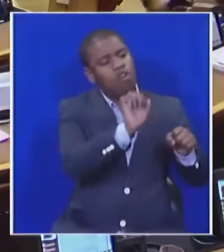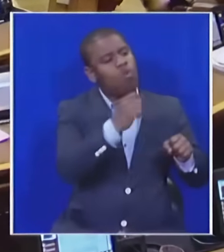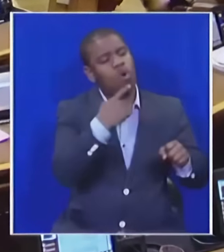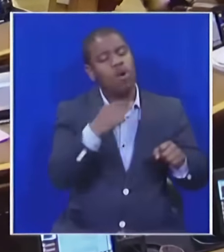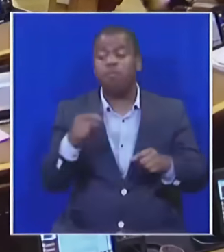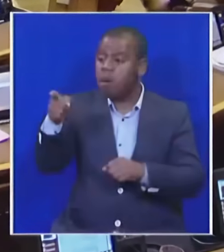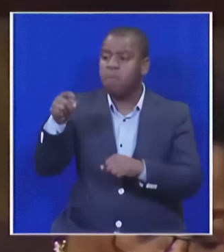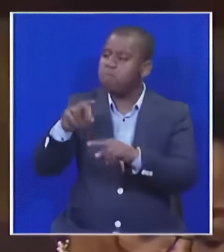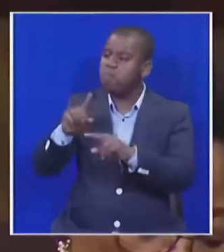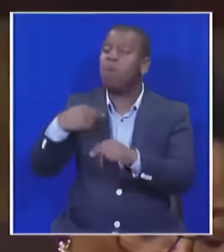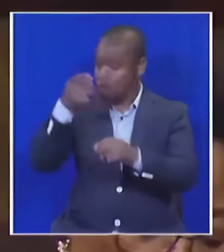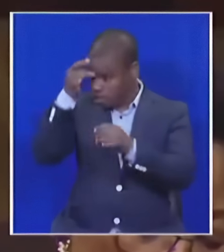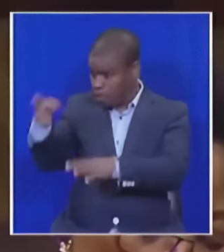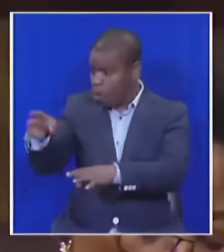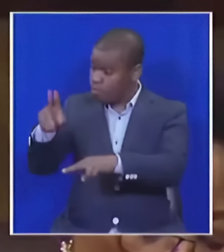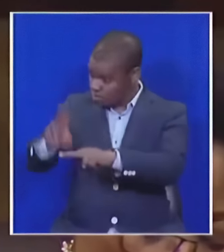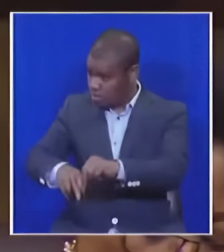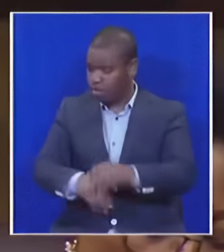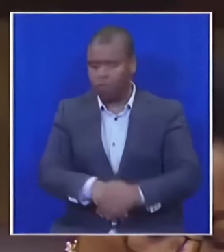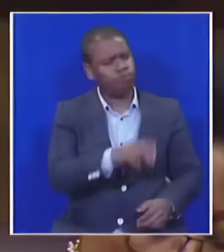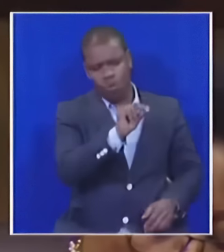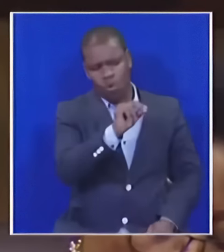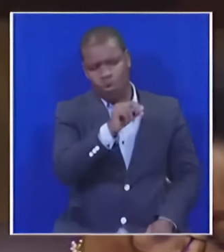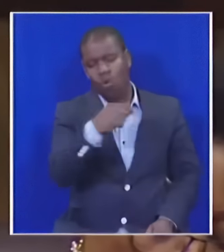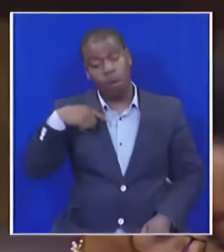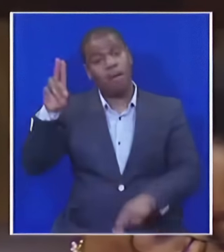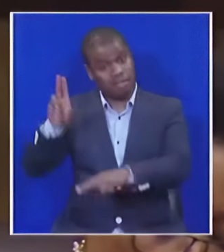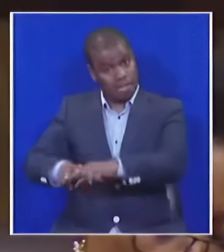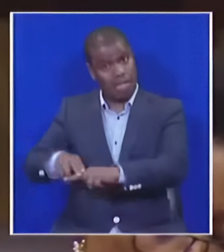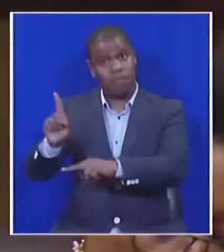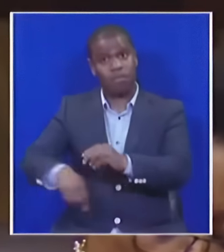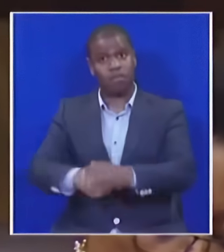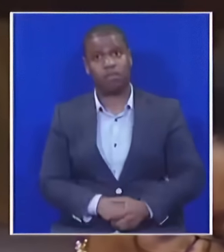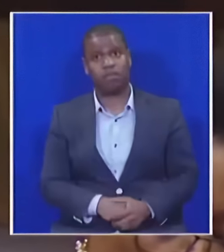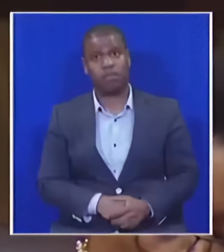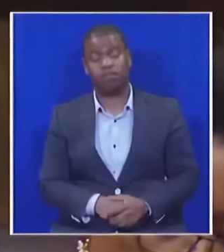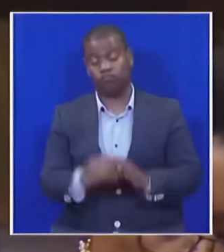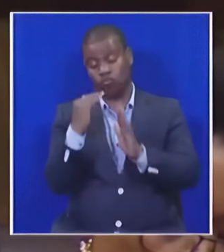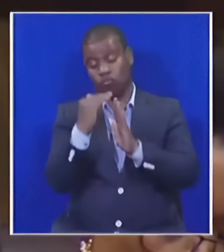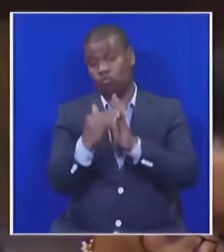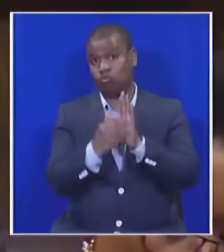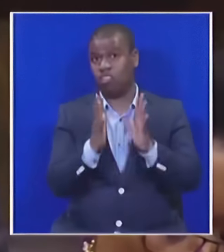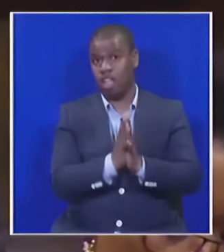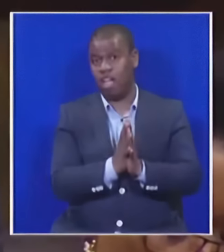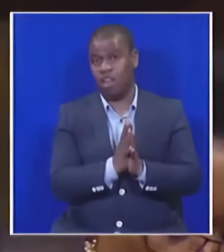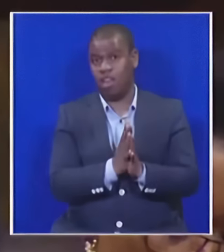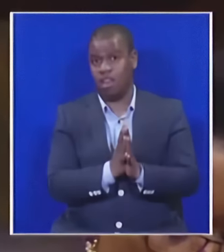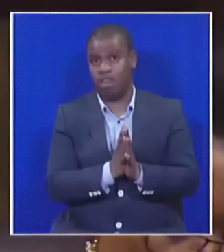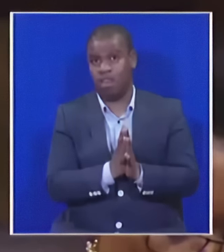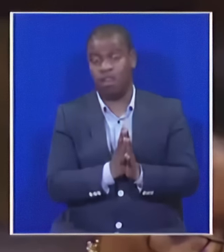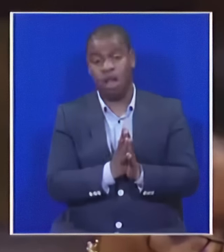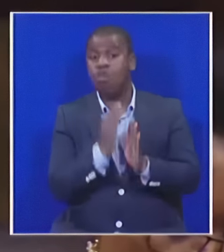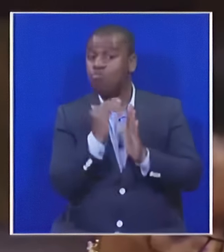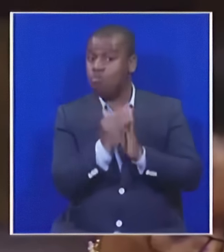down. You must Can I sit hear down. your point of order? Rule 10. Rule 10.